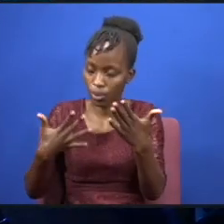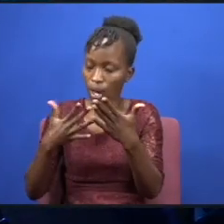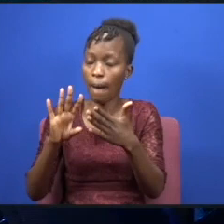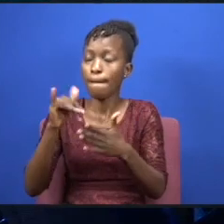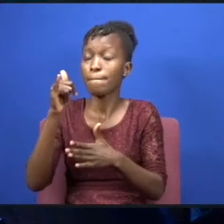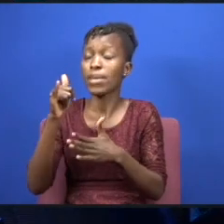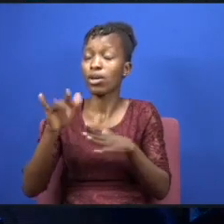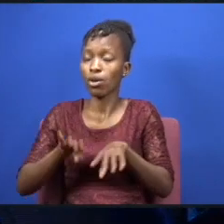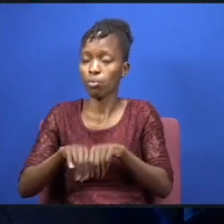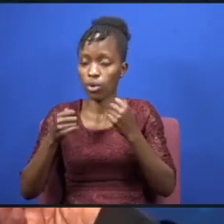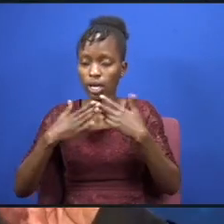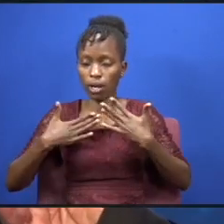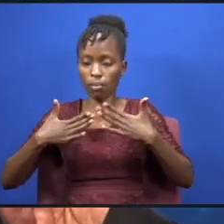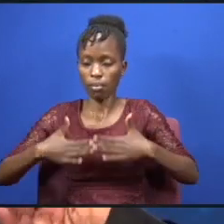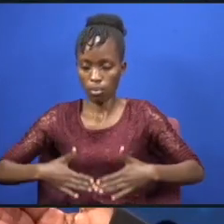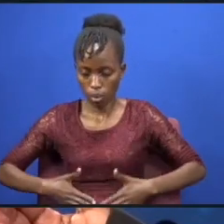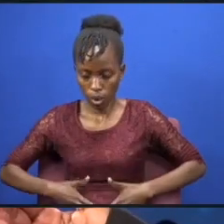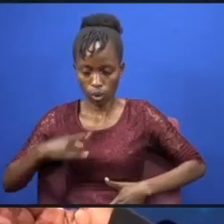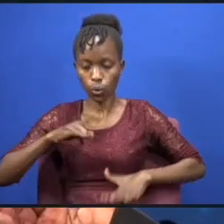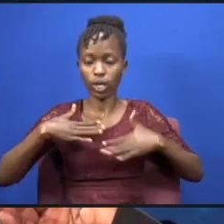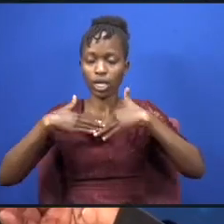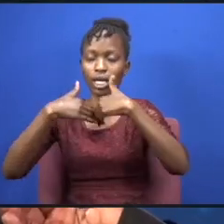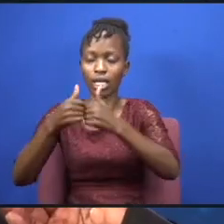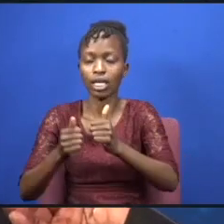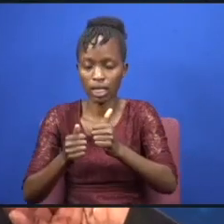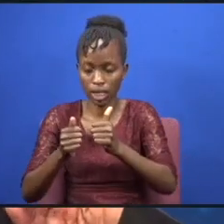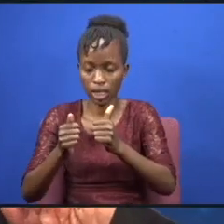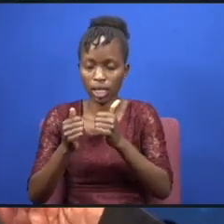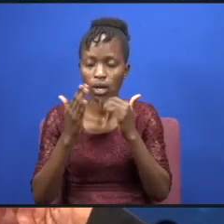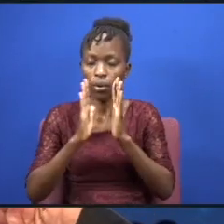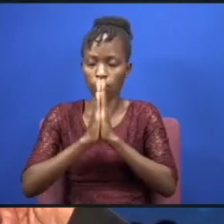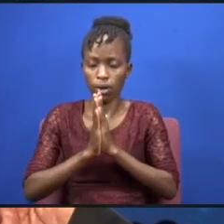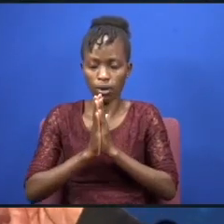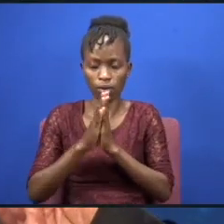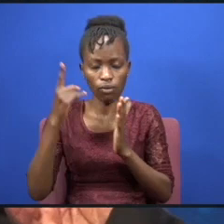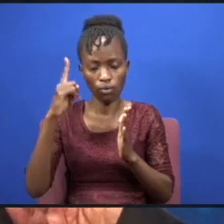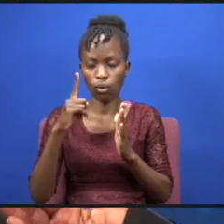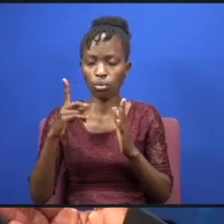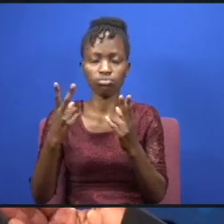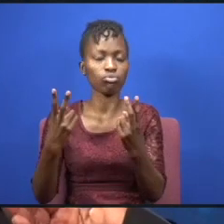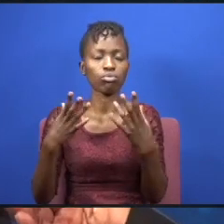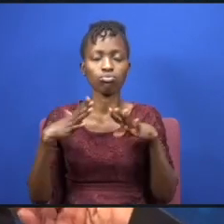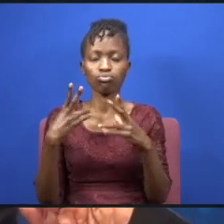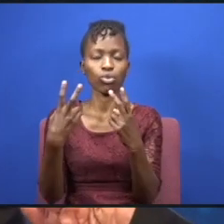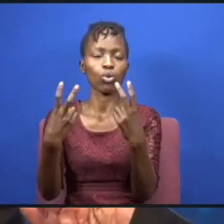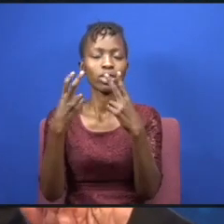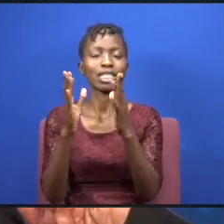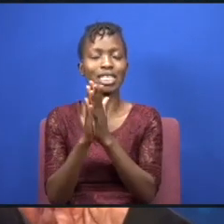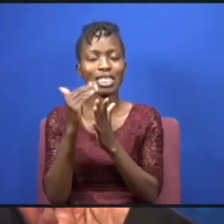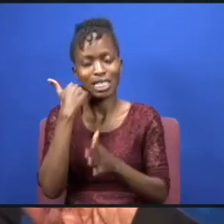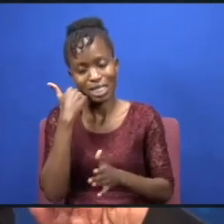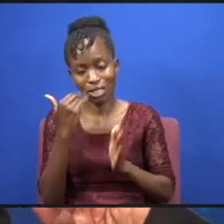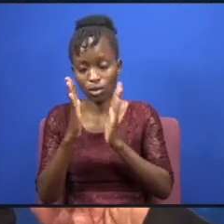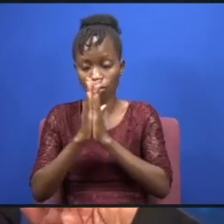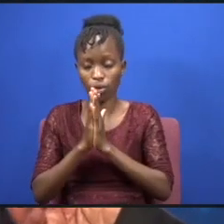your broken body, O God, we are healed. And we pray for those ones who are watching and they are unwell. We pray